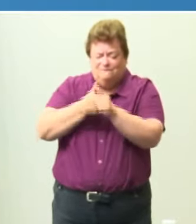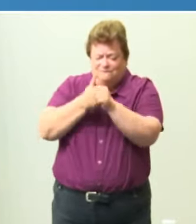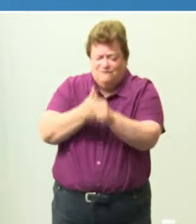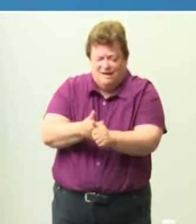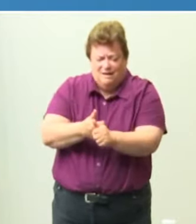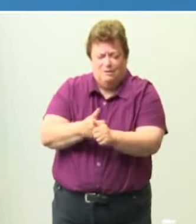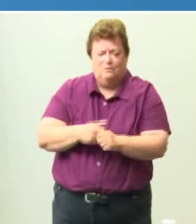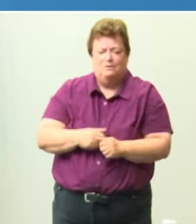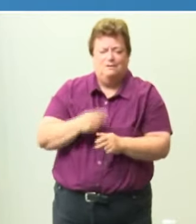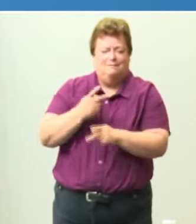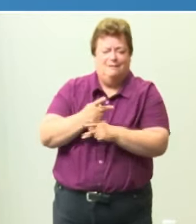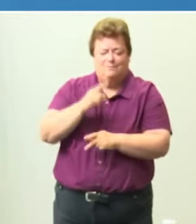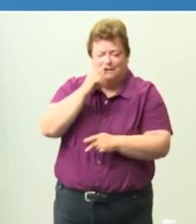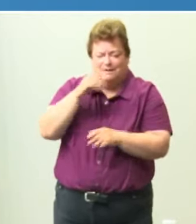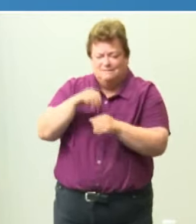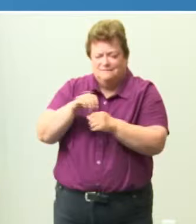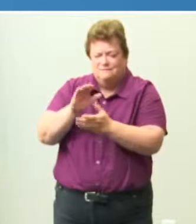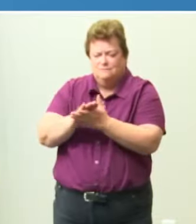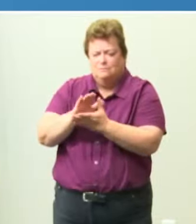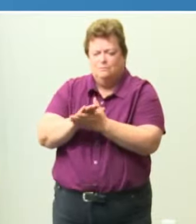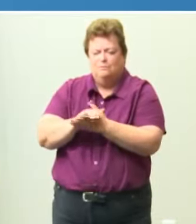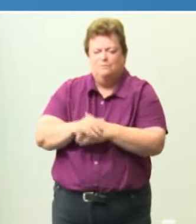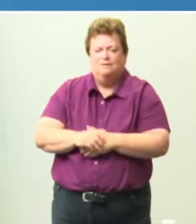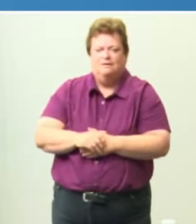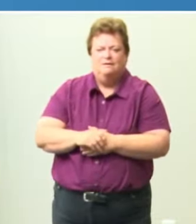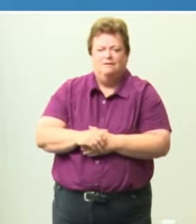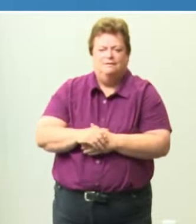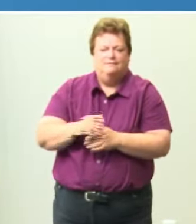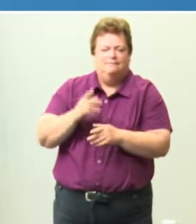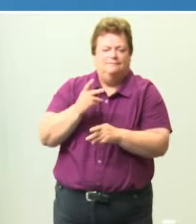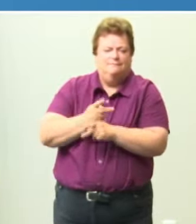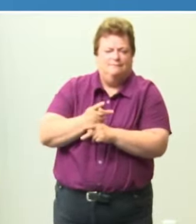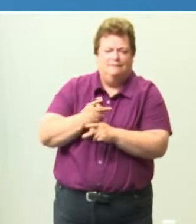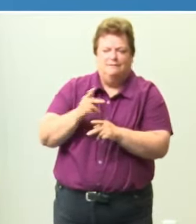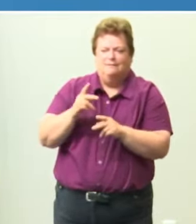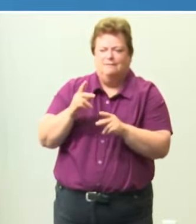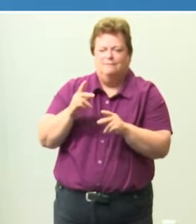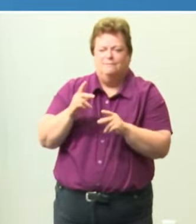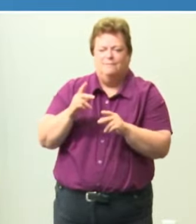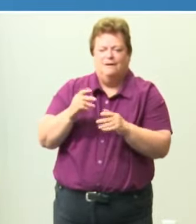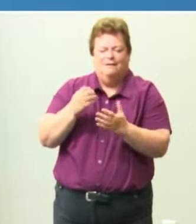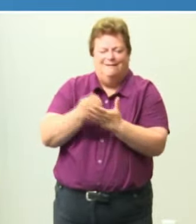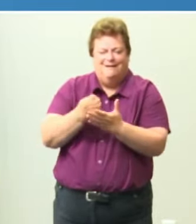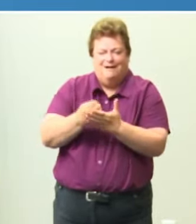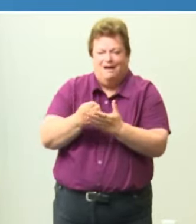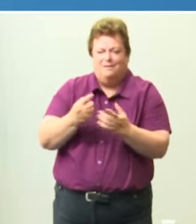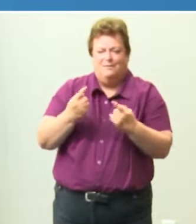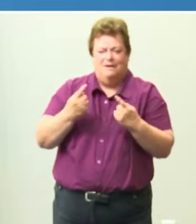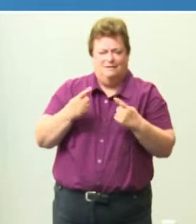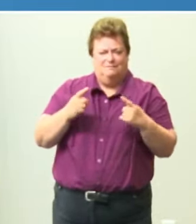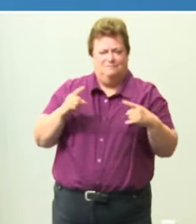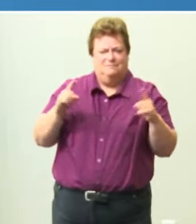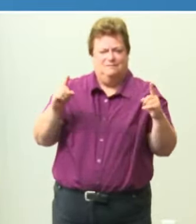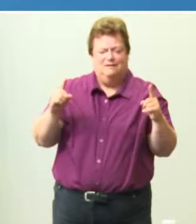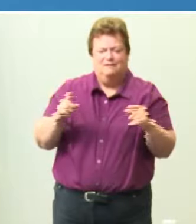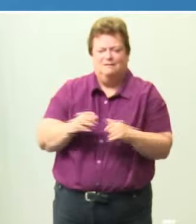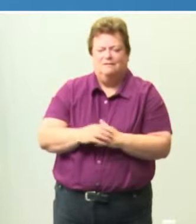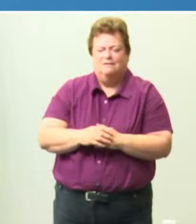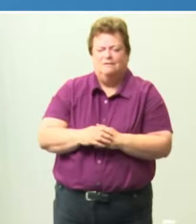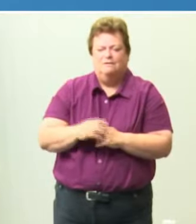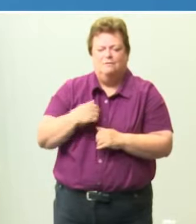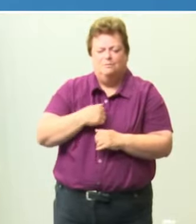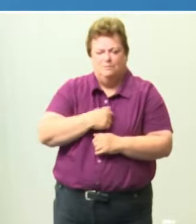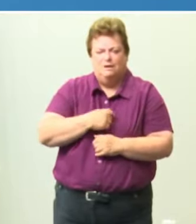our kids in school, to keep people, our economy thriving.